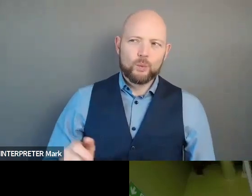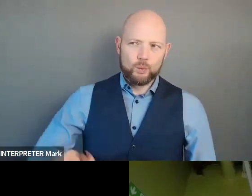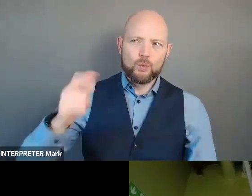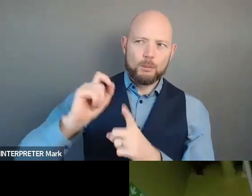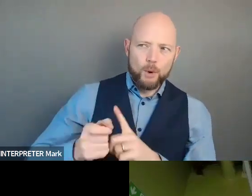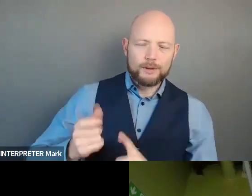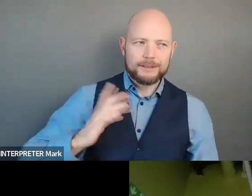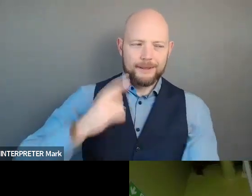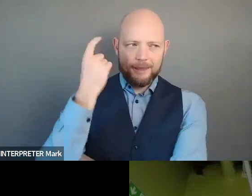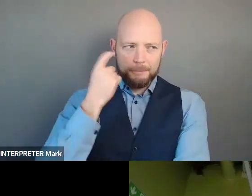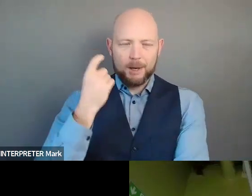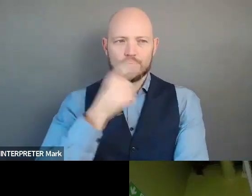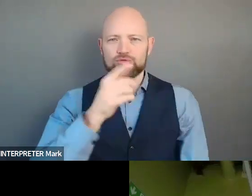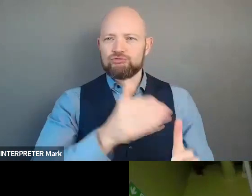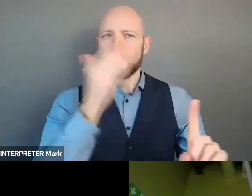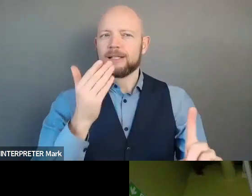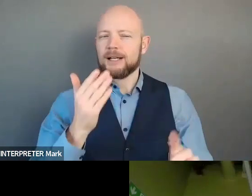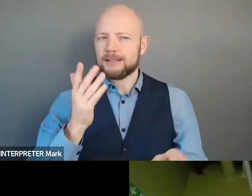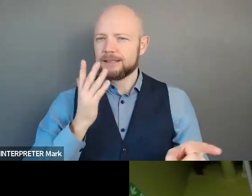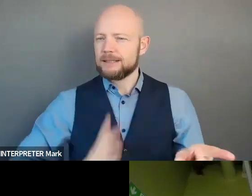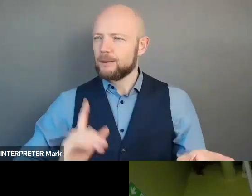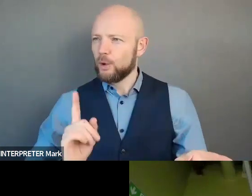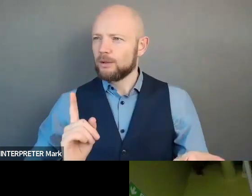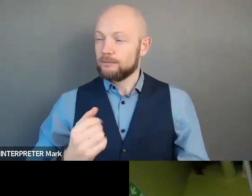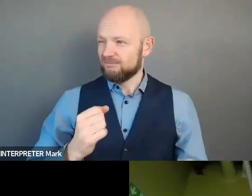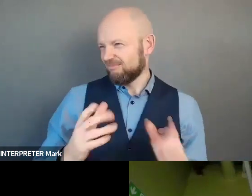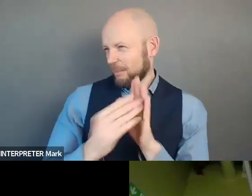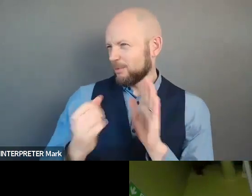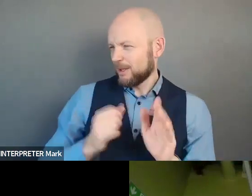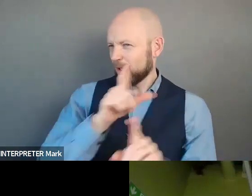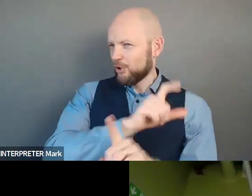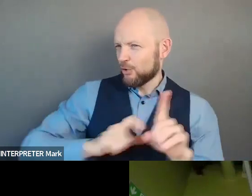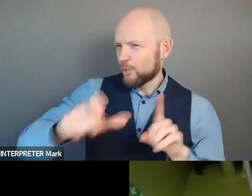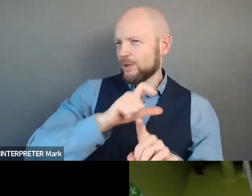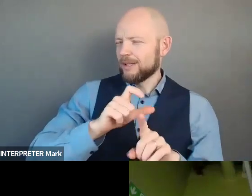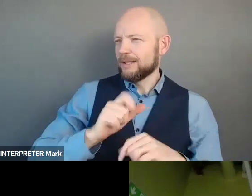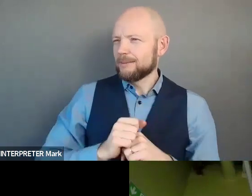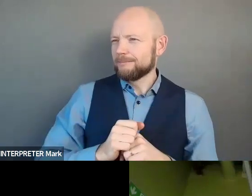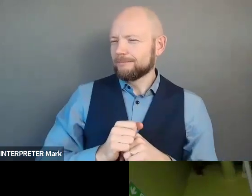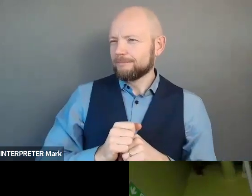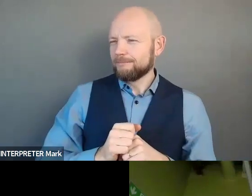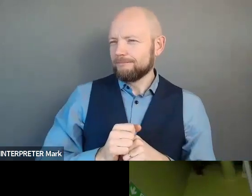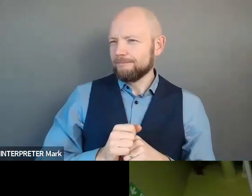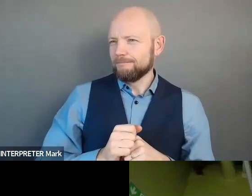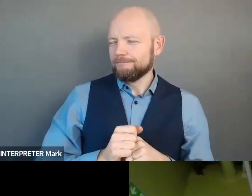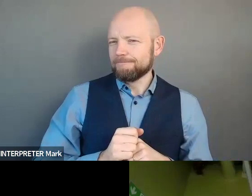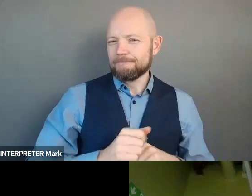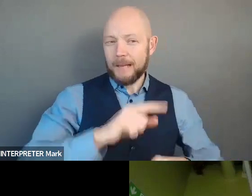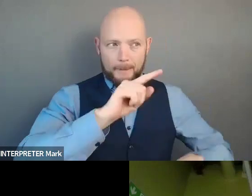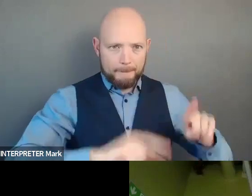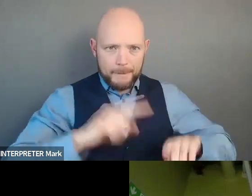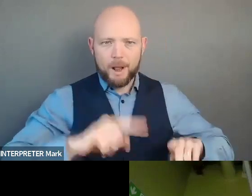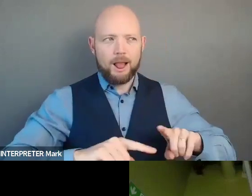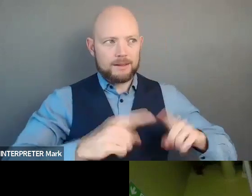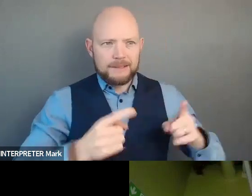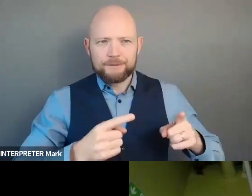those areas, particularly in my own community, where fractionality and precarity, even of senior